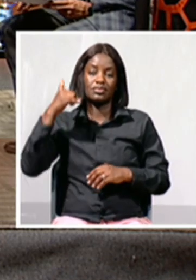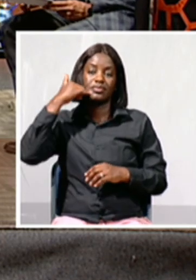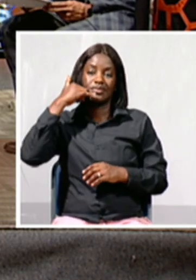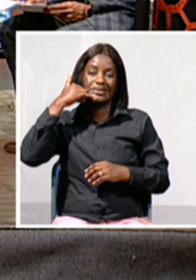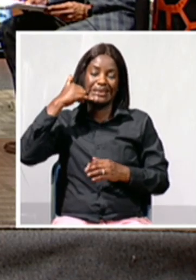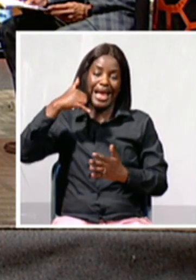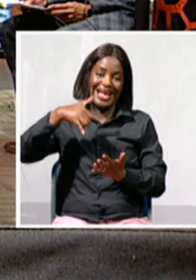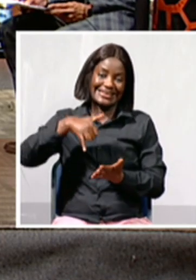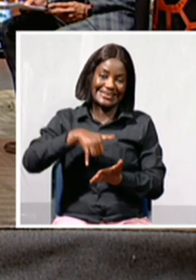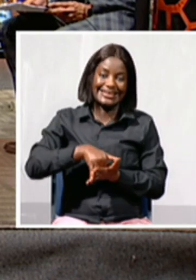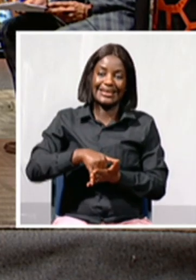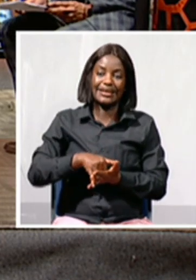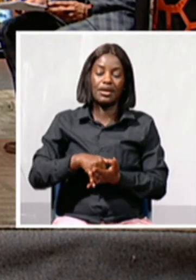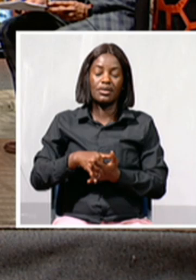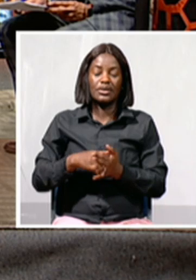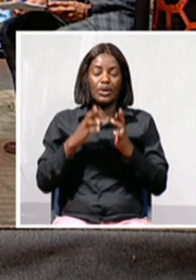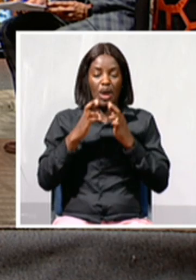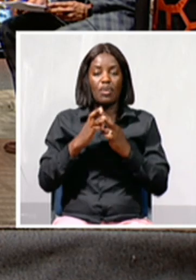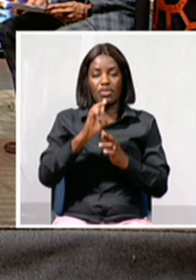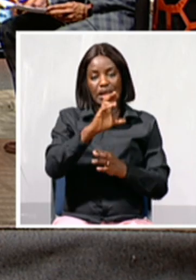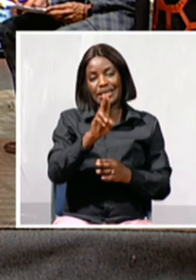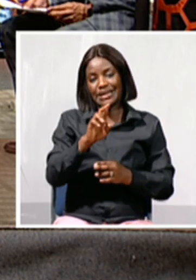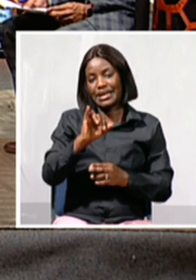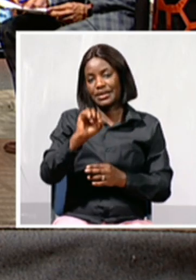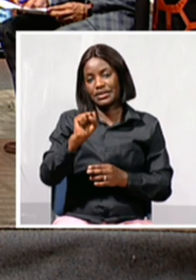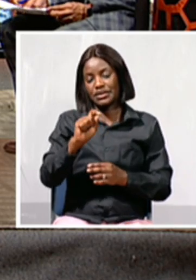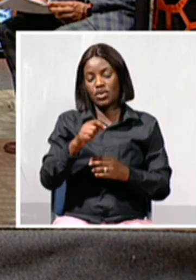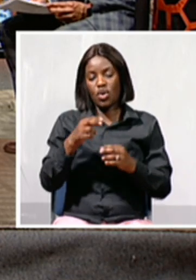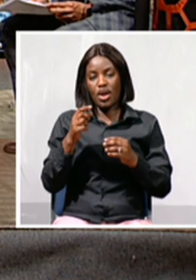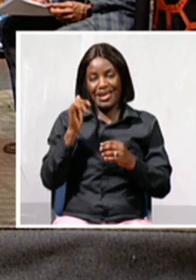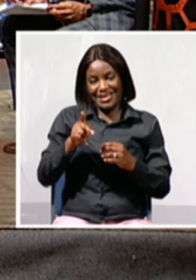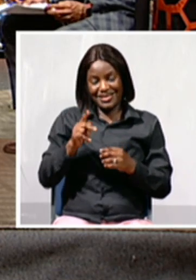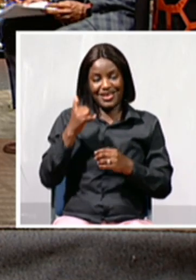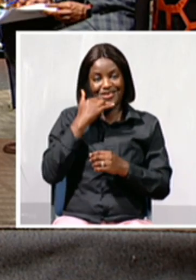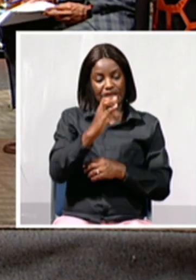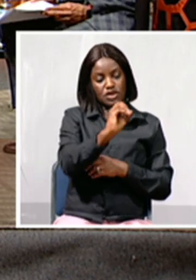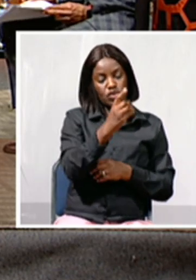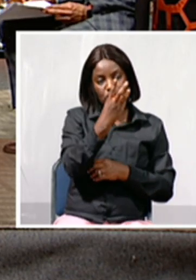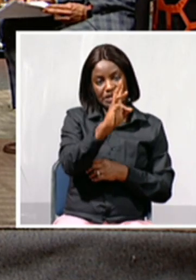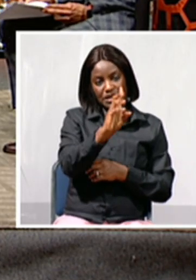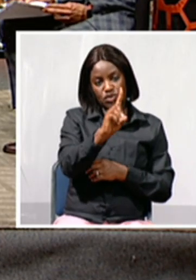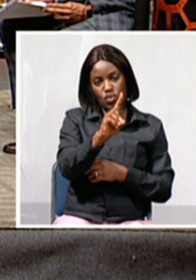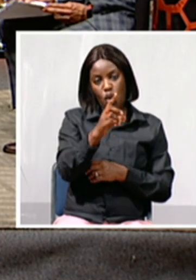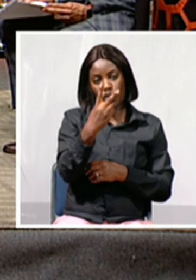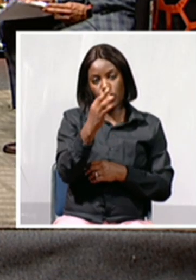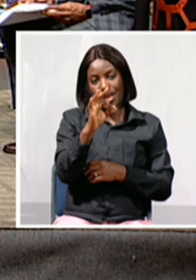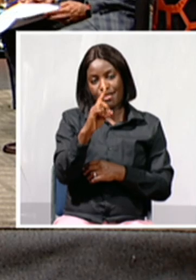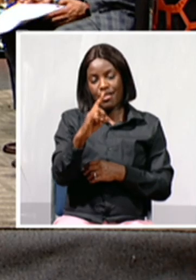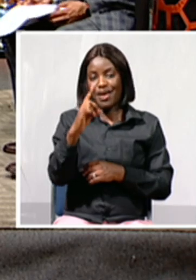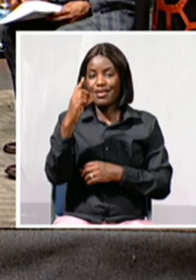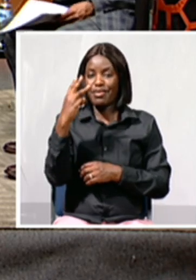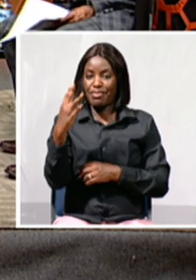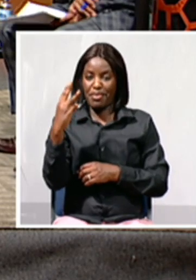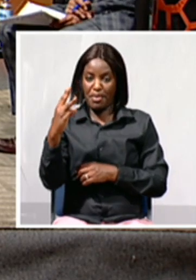Hopefully, Chris will call back 061 291 339 061 291 339.